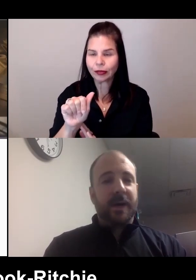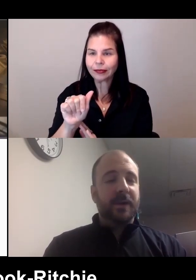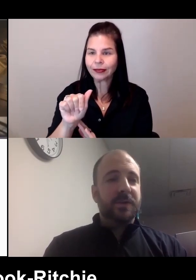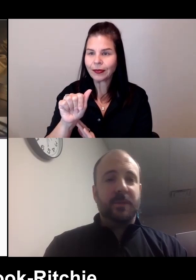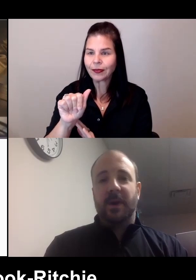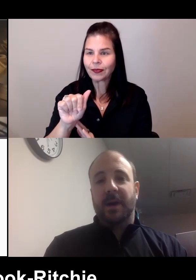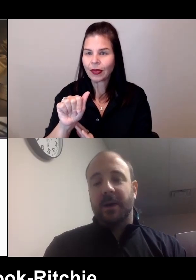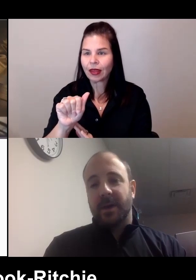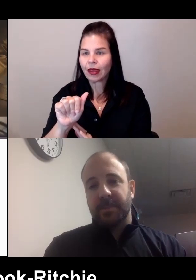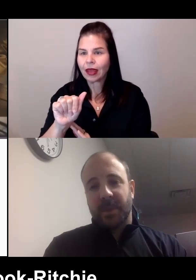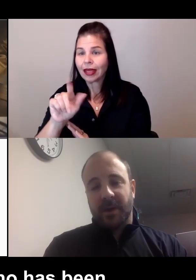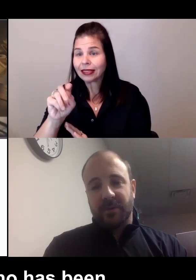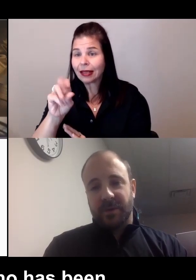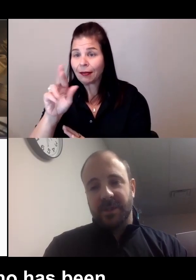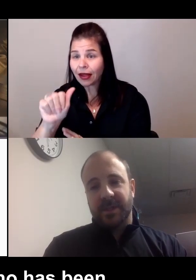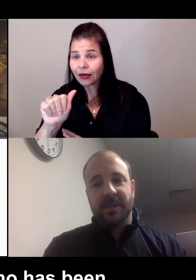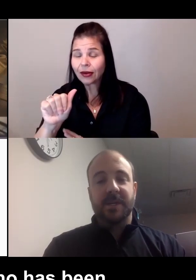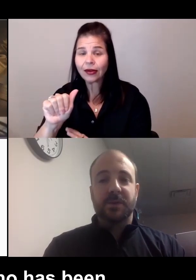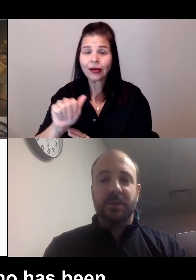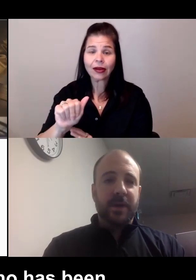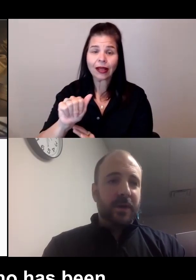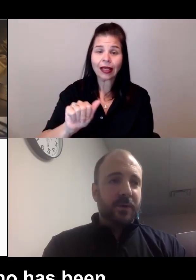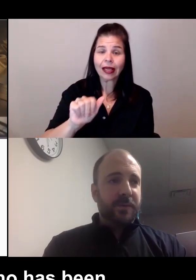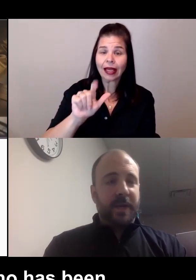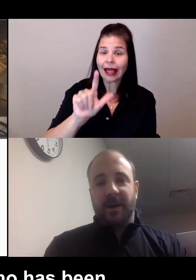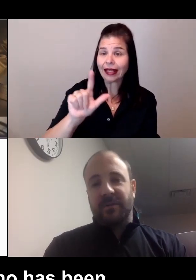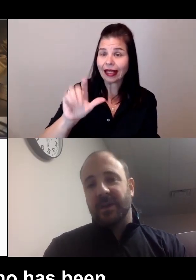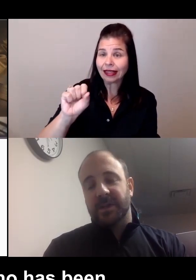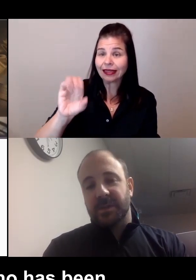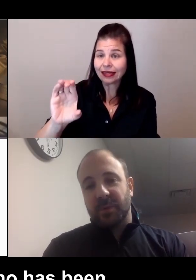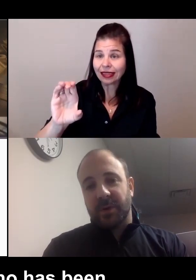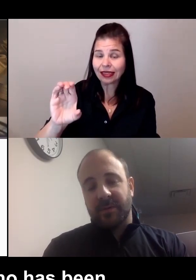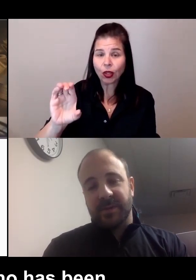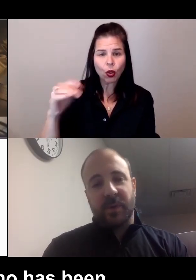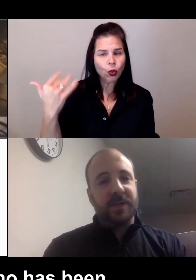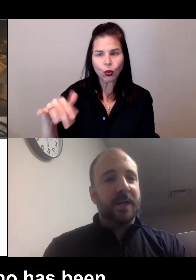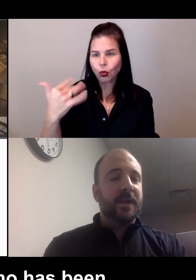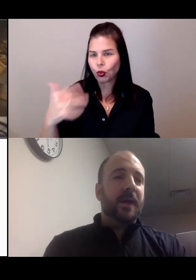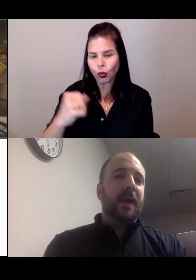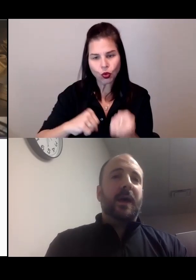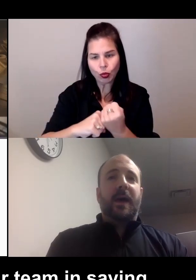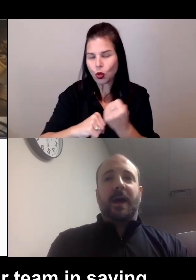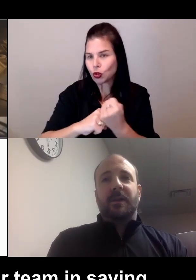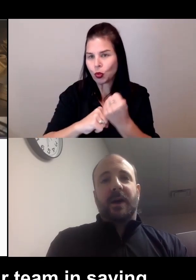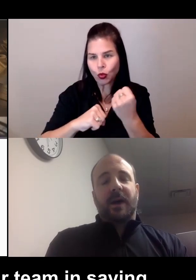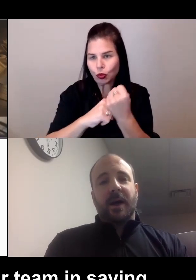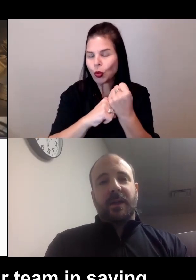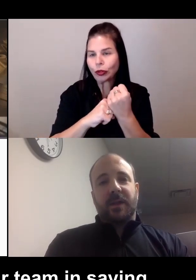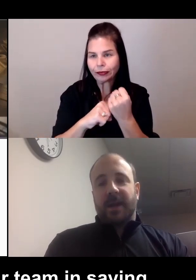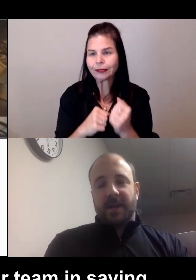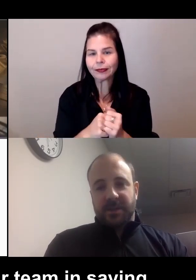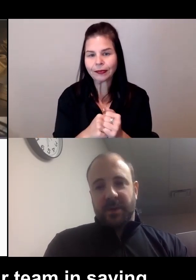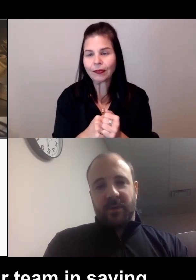want to acknowledge Tamara Cottery of Literacy Link South Central, who has been an unfailing supporter of this project. And